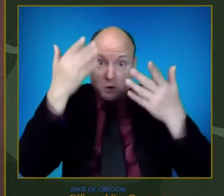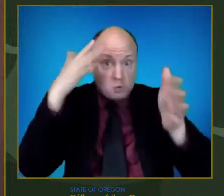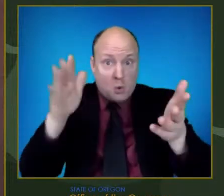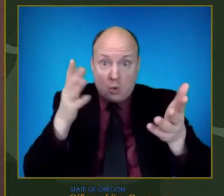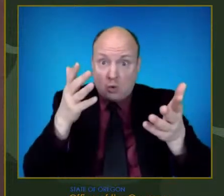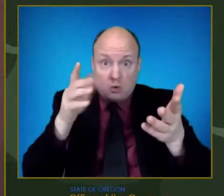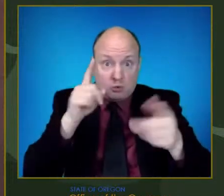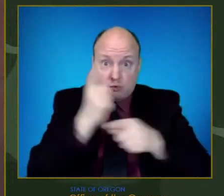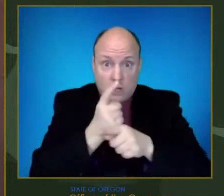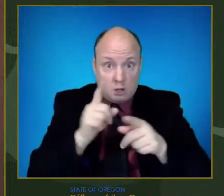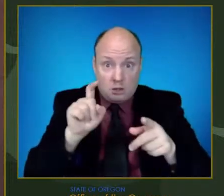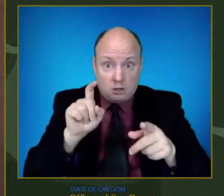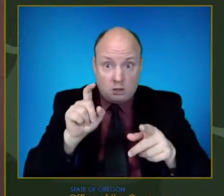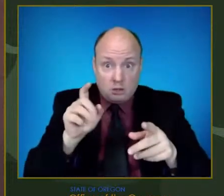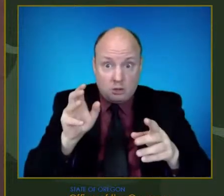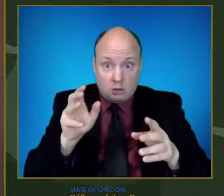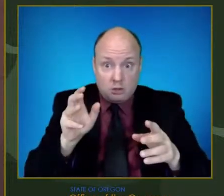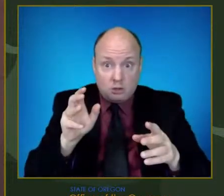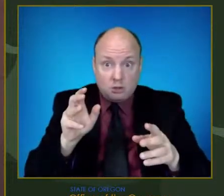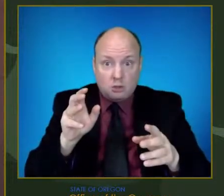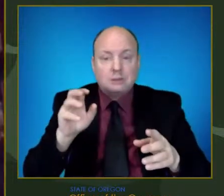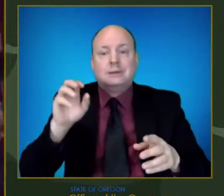Dr. Seidlinger, can you answer that question?